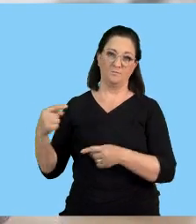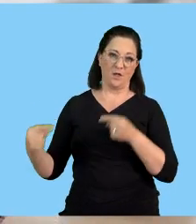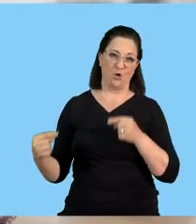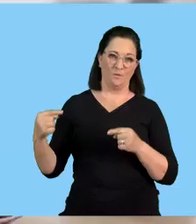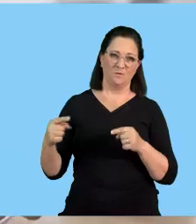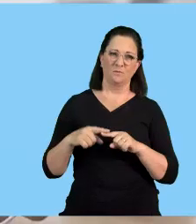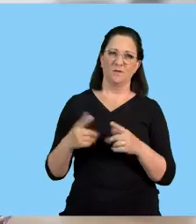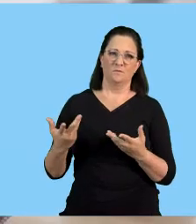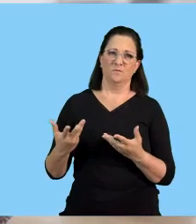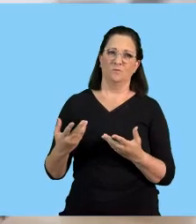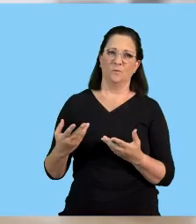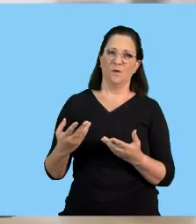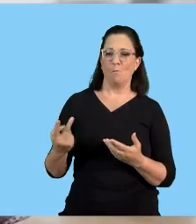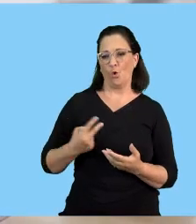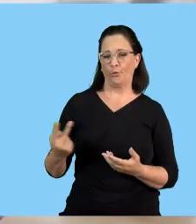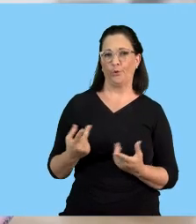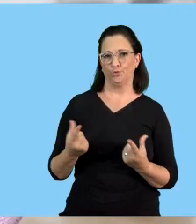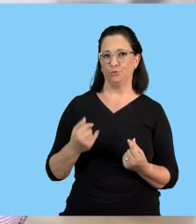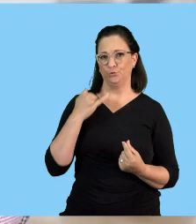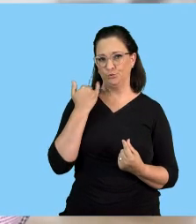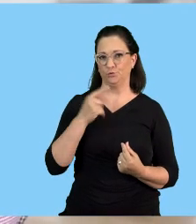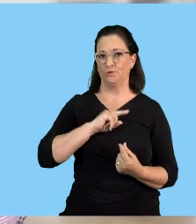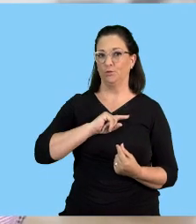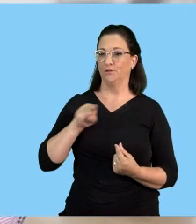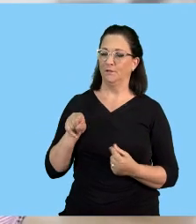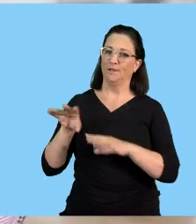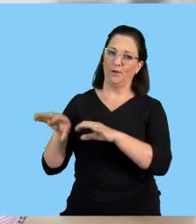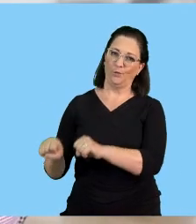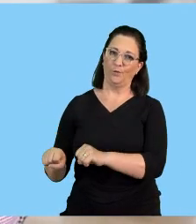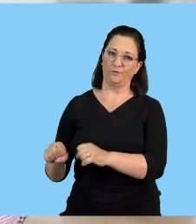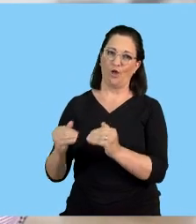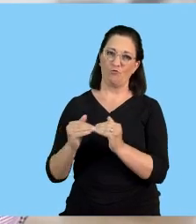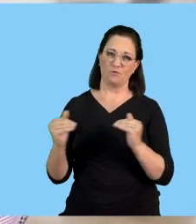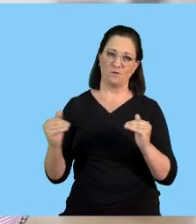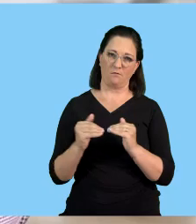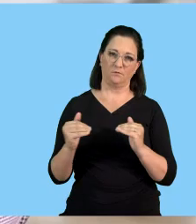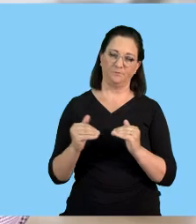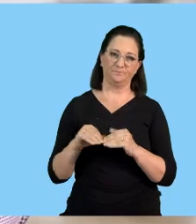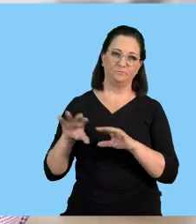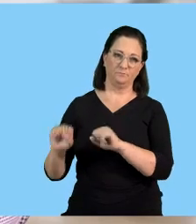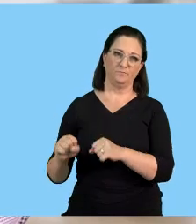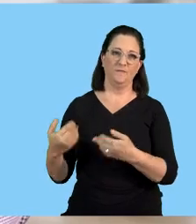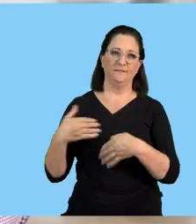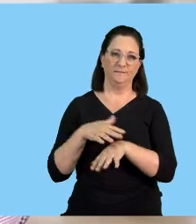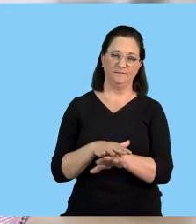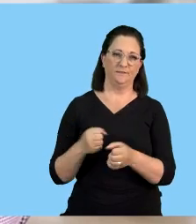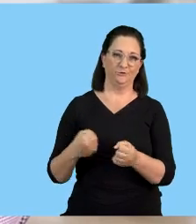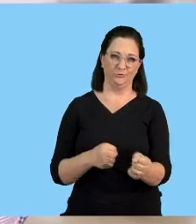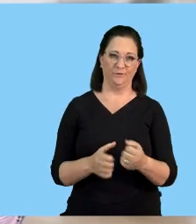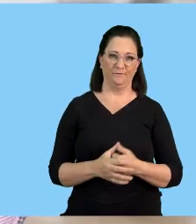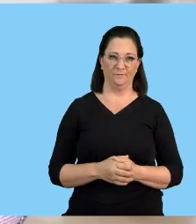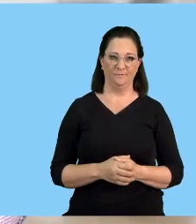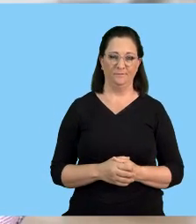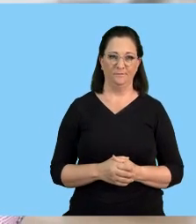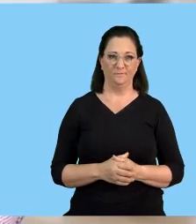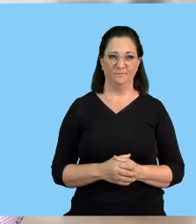competitor selling the same thing with us. So we are taking over that. I hope you understand. That is the integration